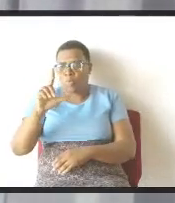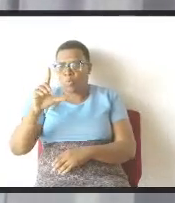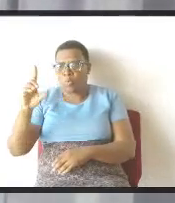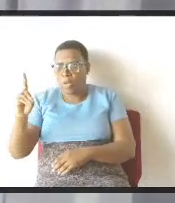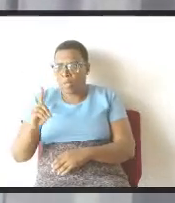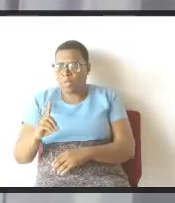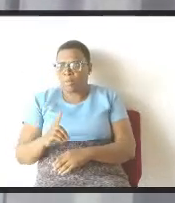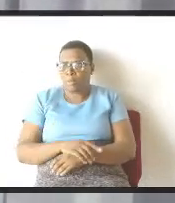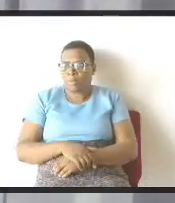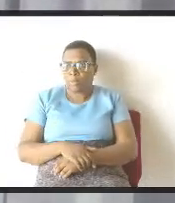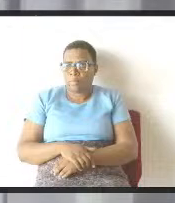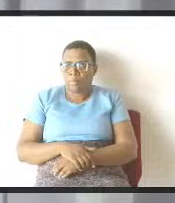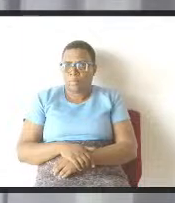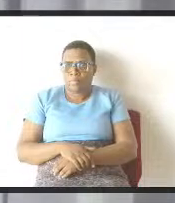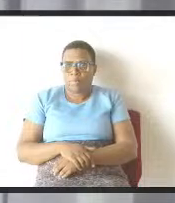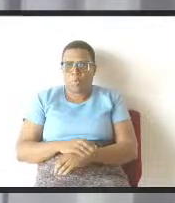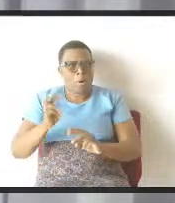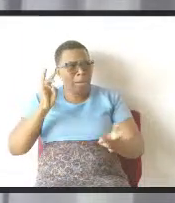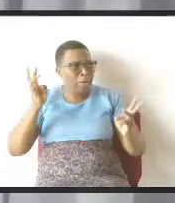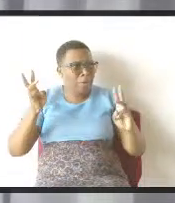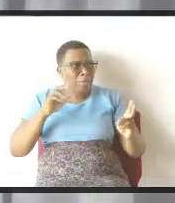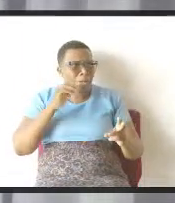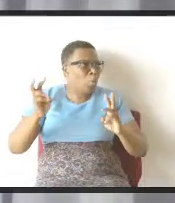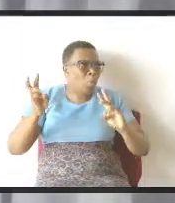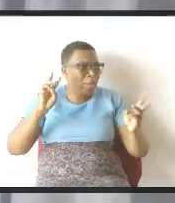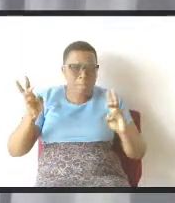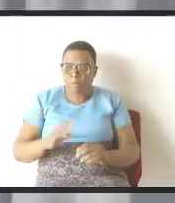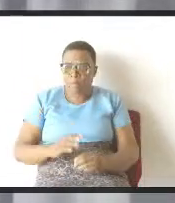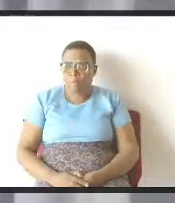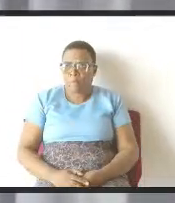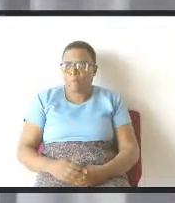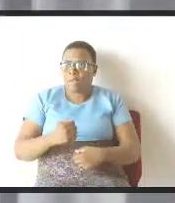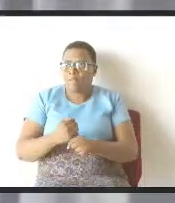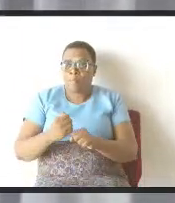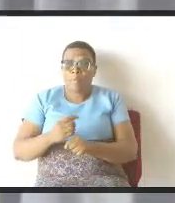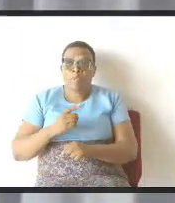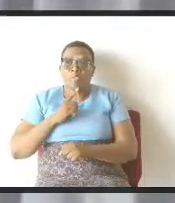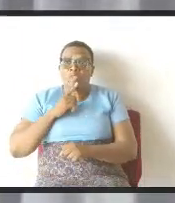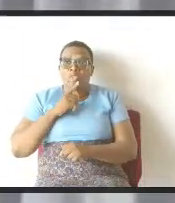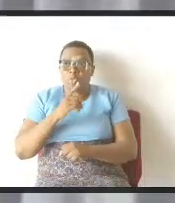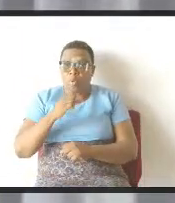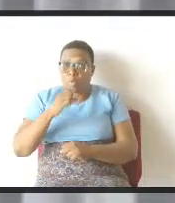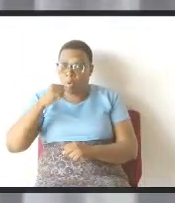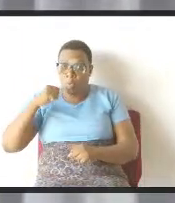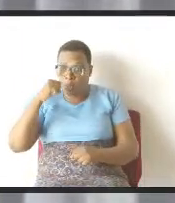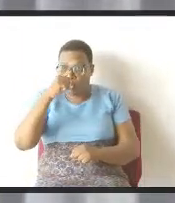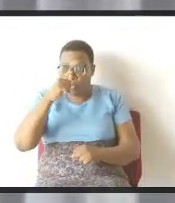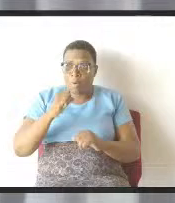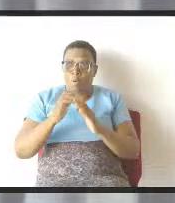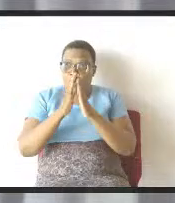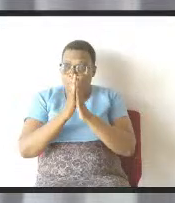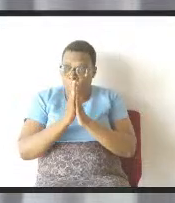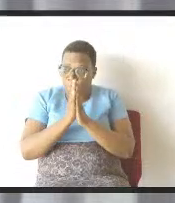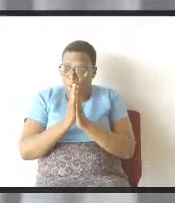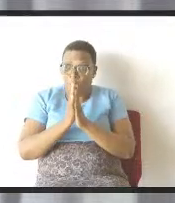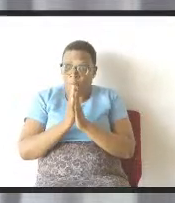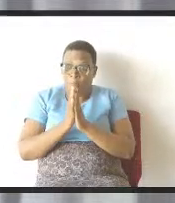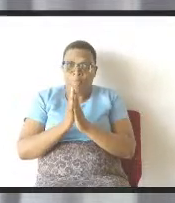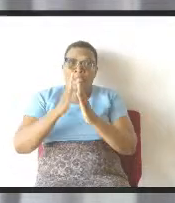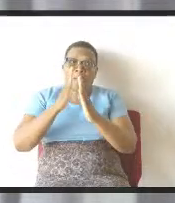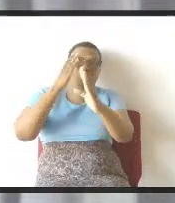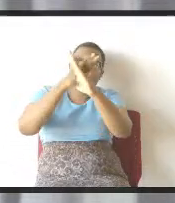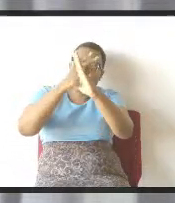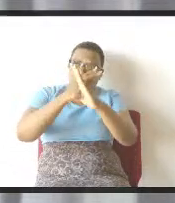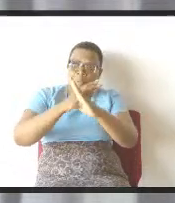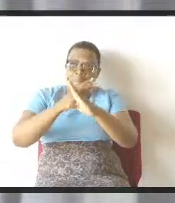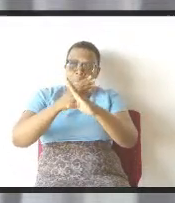You have to make certain that your punches are well directed, well aimed. You have to know